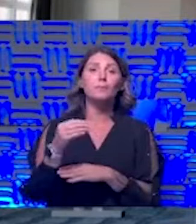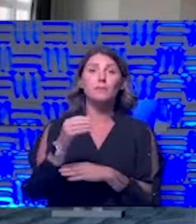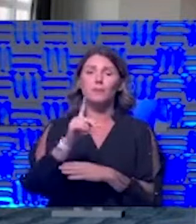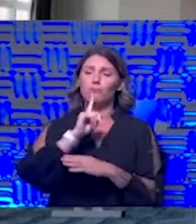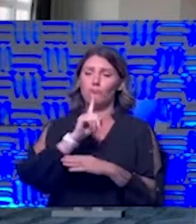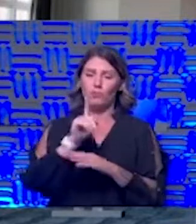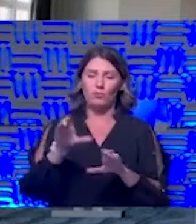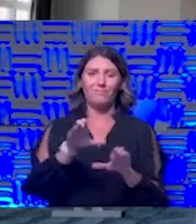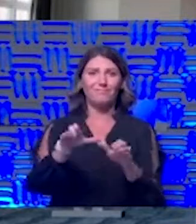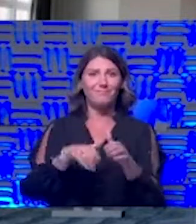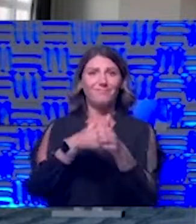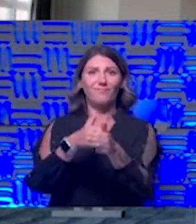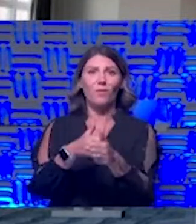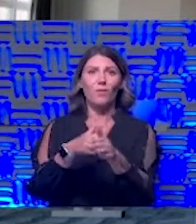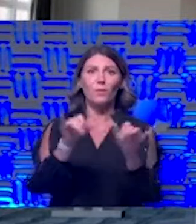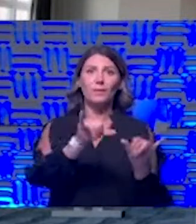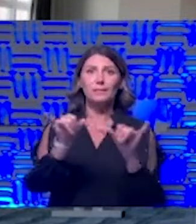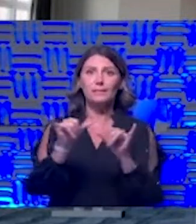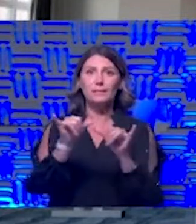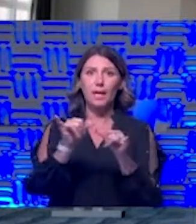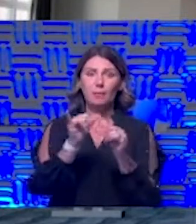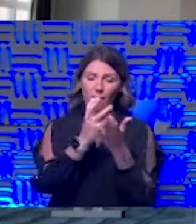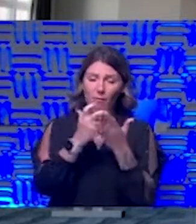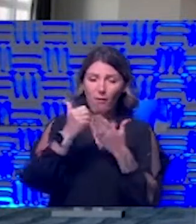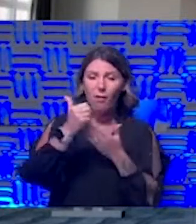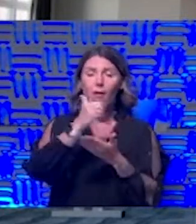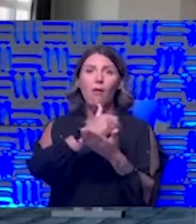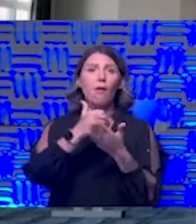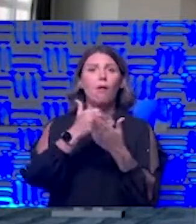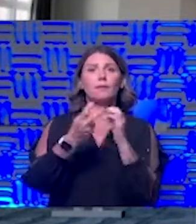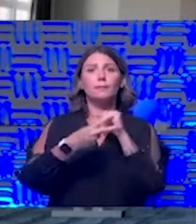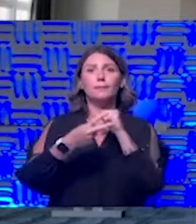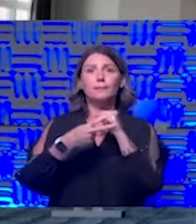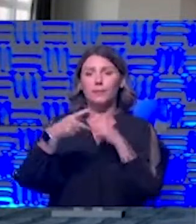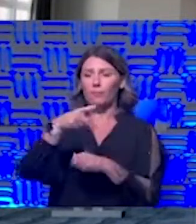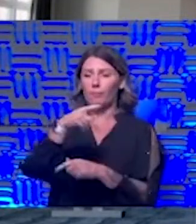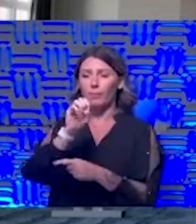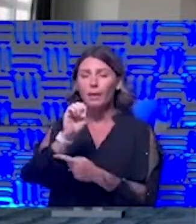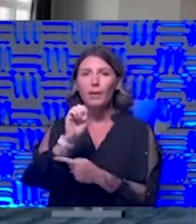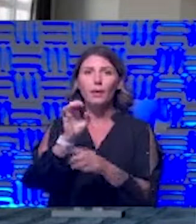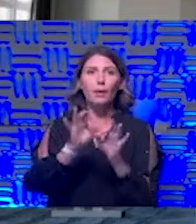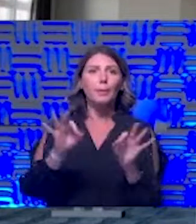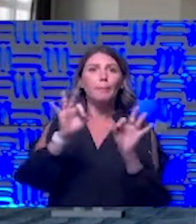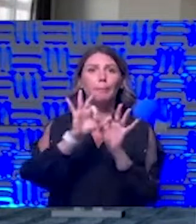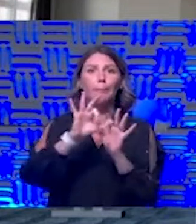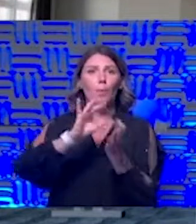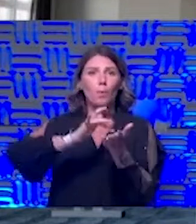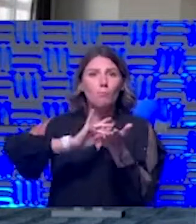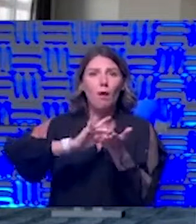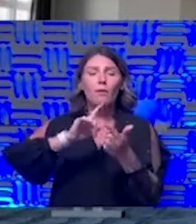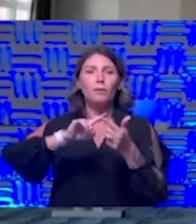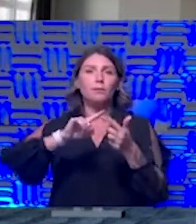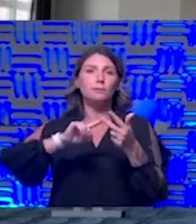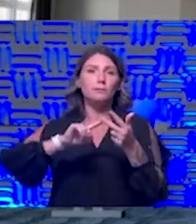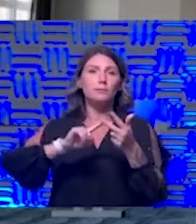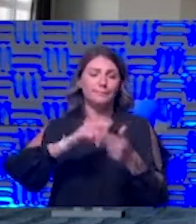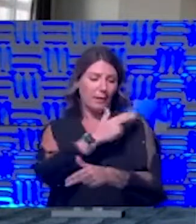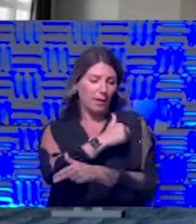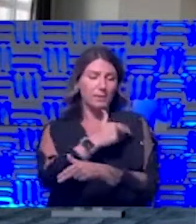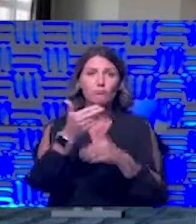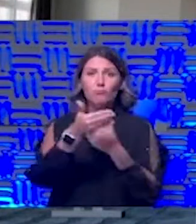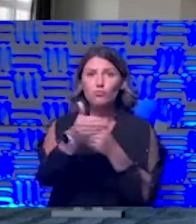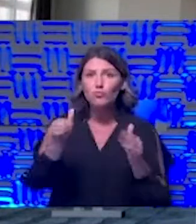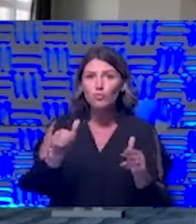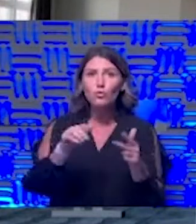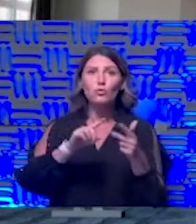our amount of PPE and our important drugs and our ventilators and our hospital rooms so that if there is a further surge, we can